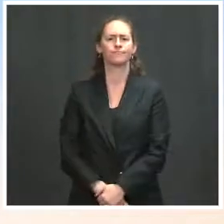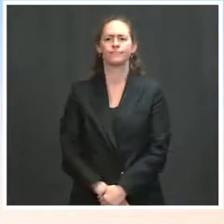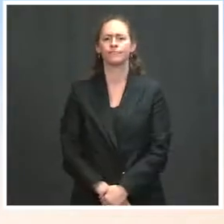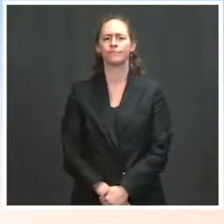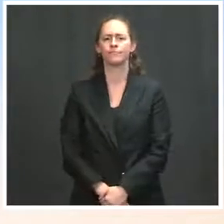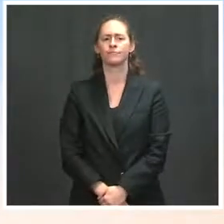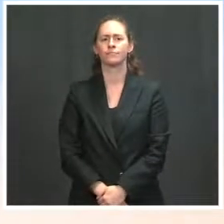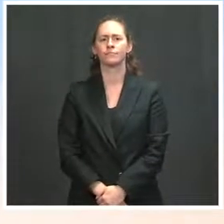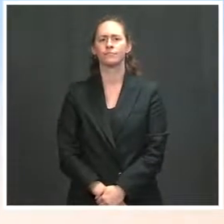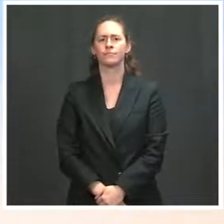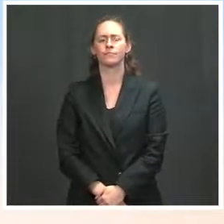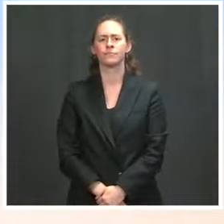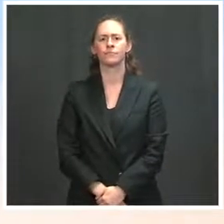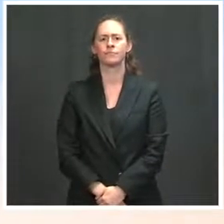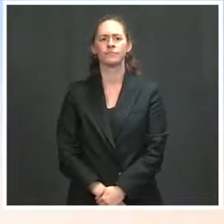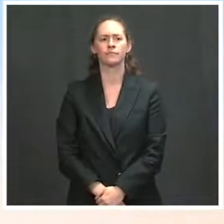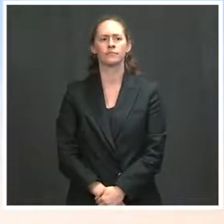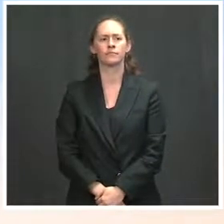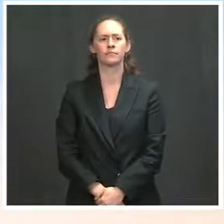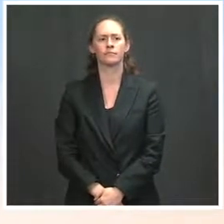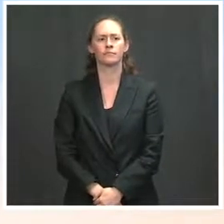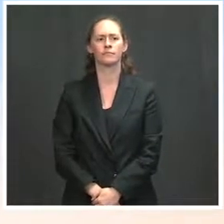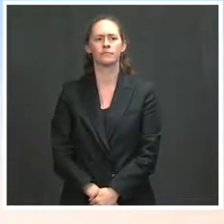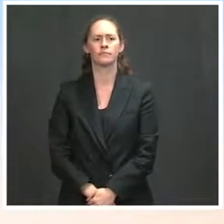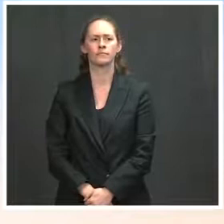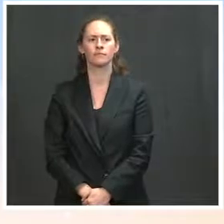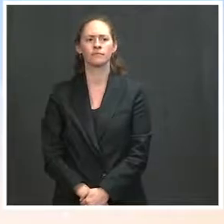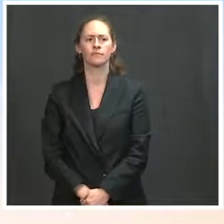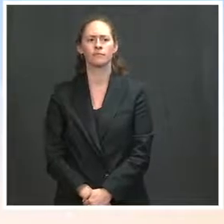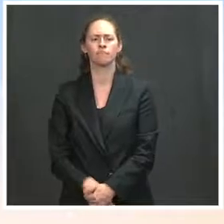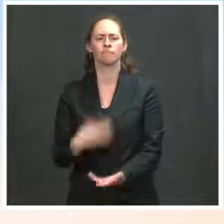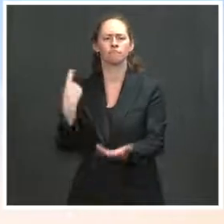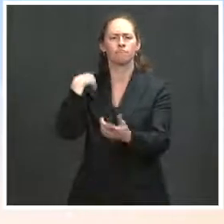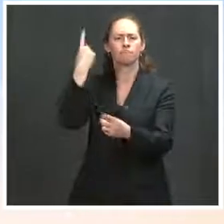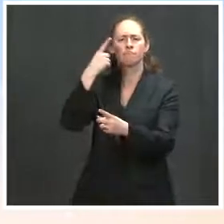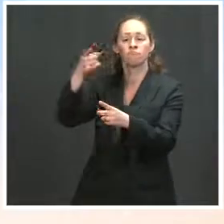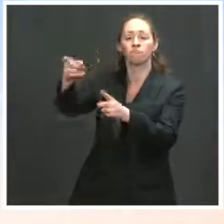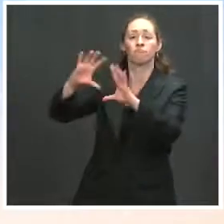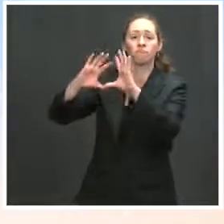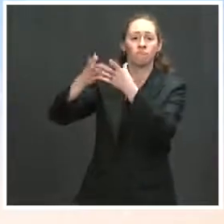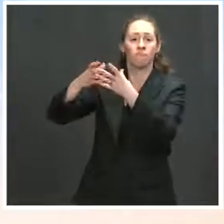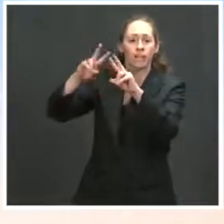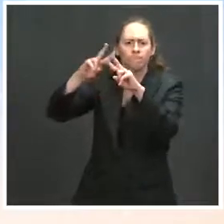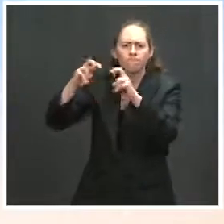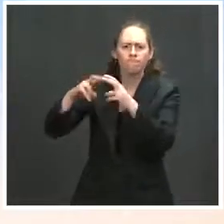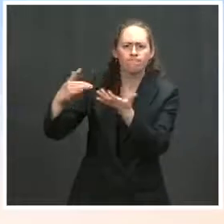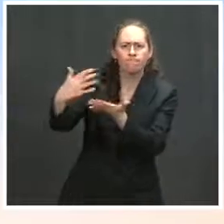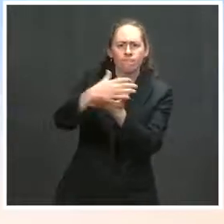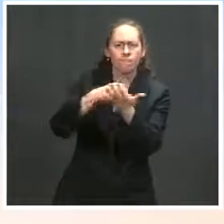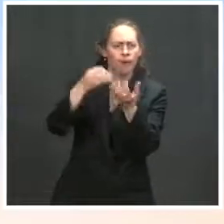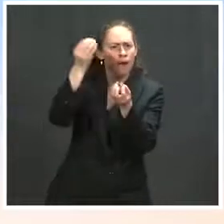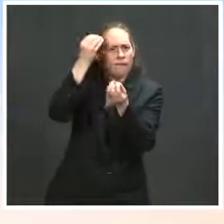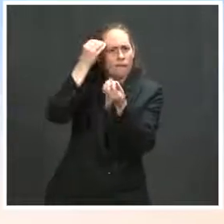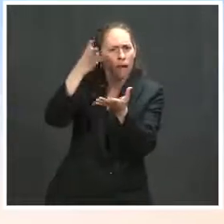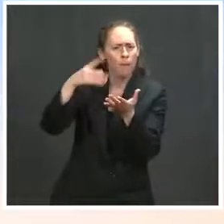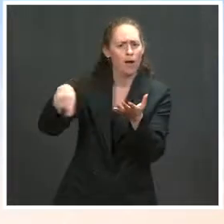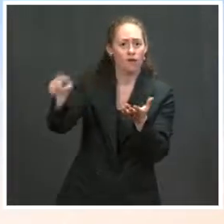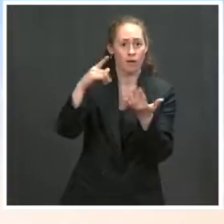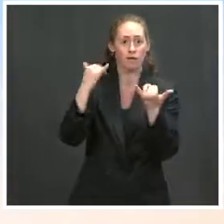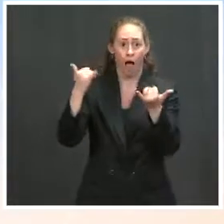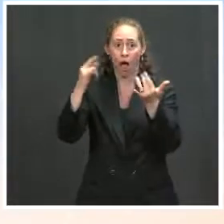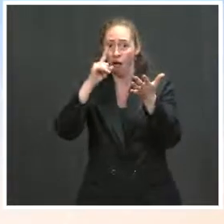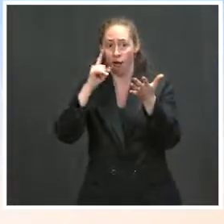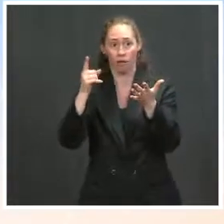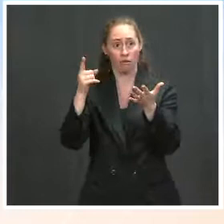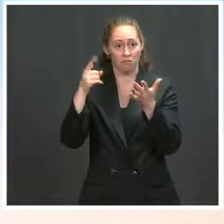comes to the IC, their conclusions or where they land on things hasn't actually changed that much in the last 12 years. Is the president concerned that the